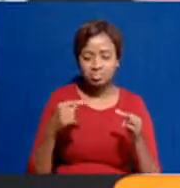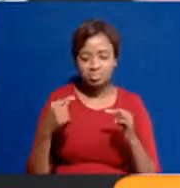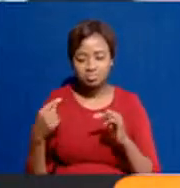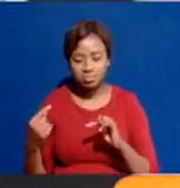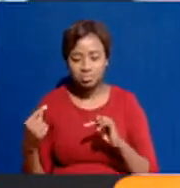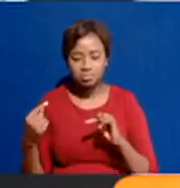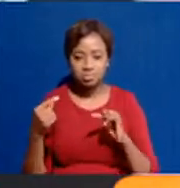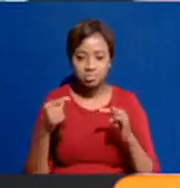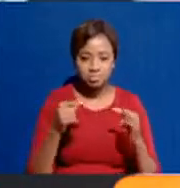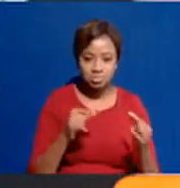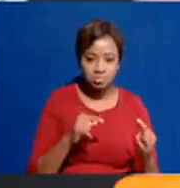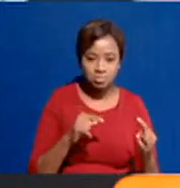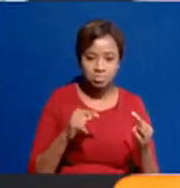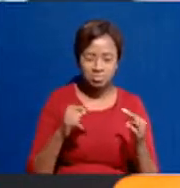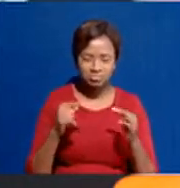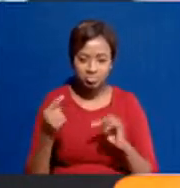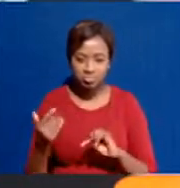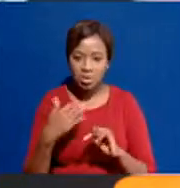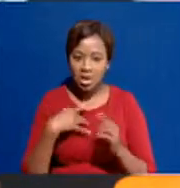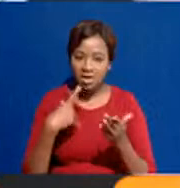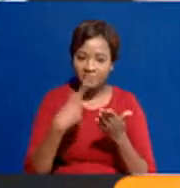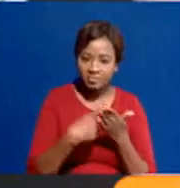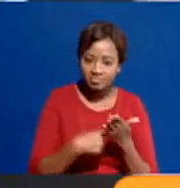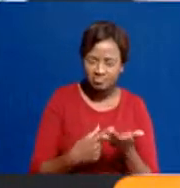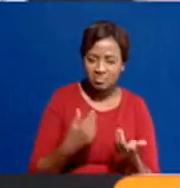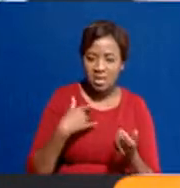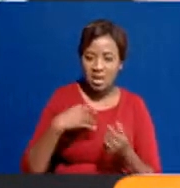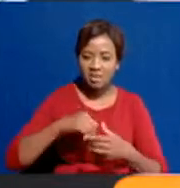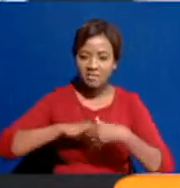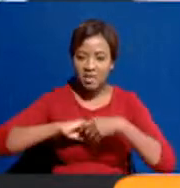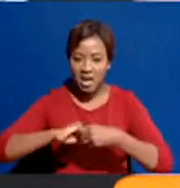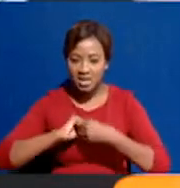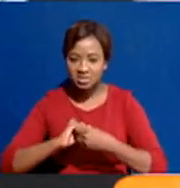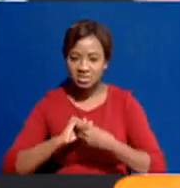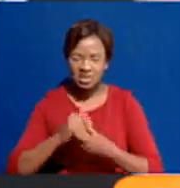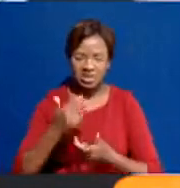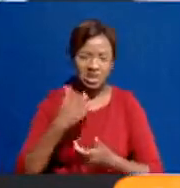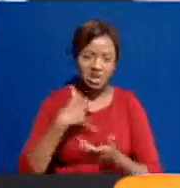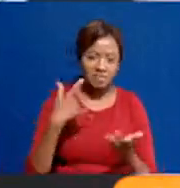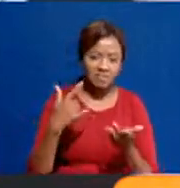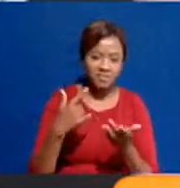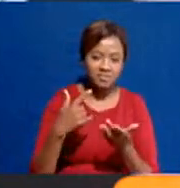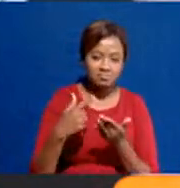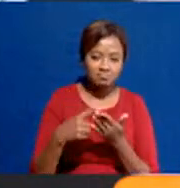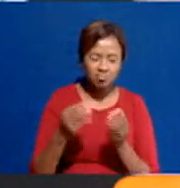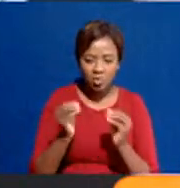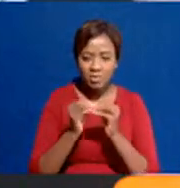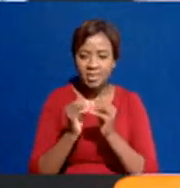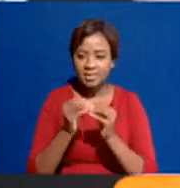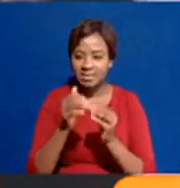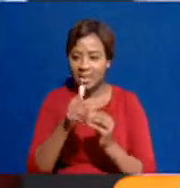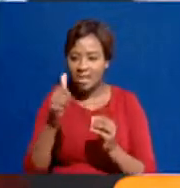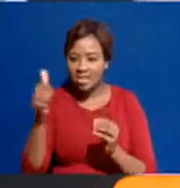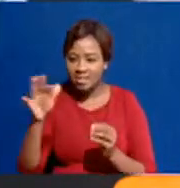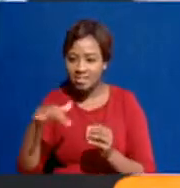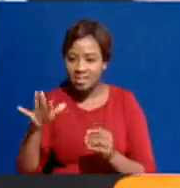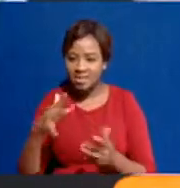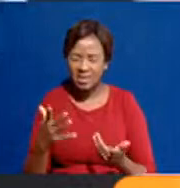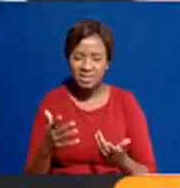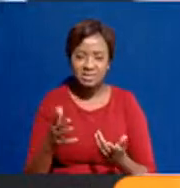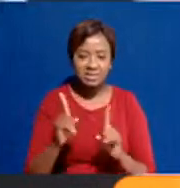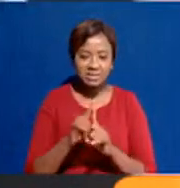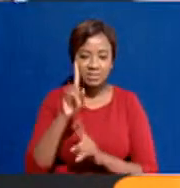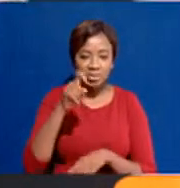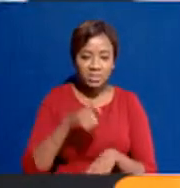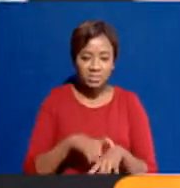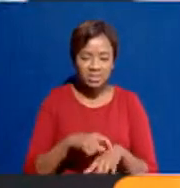we have a talk, we have a handshake, we have a cup of tea, we meet somewhere where no one else knows we are. Because I think there was a time also